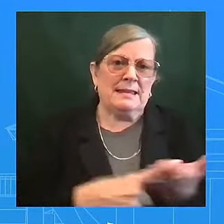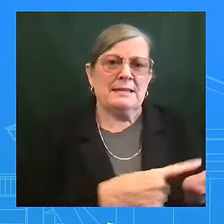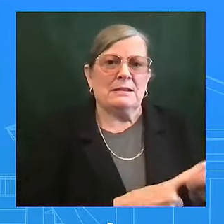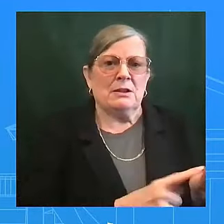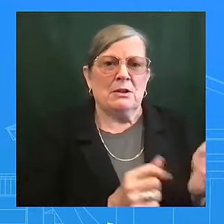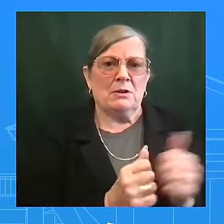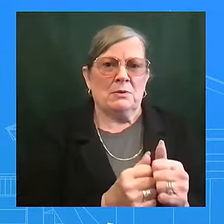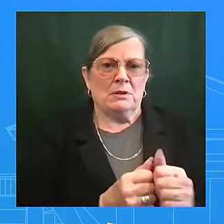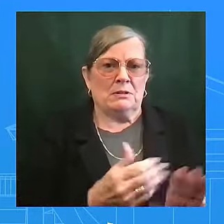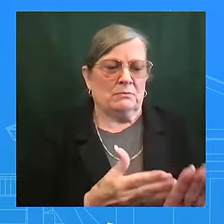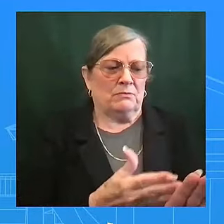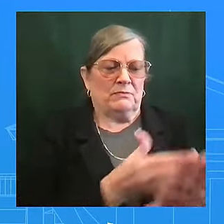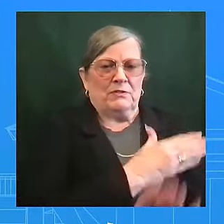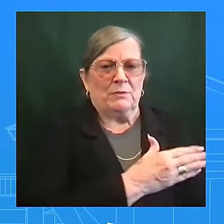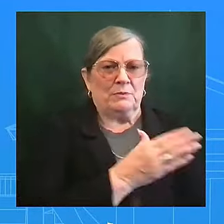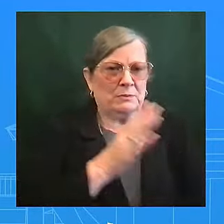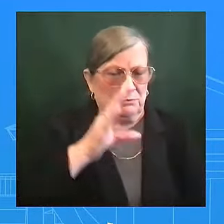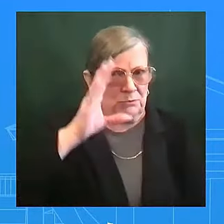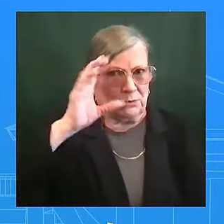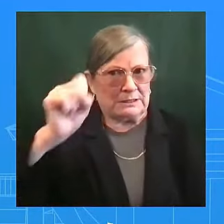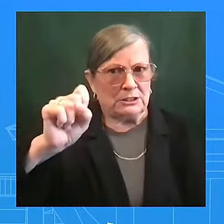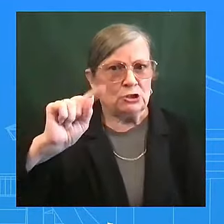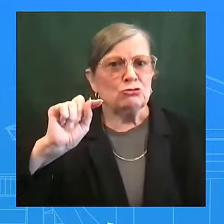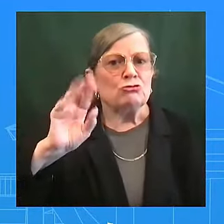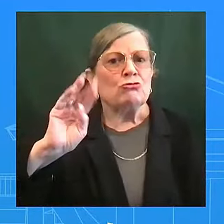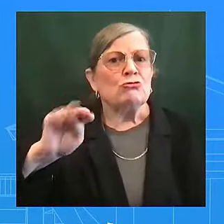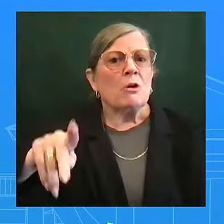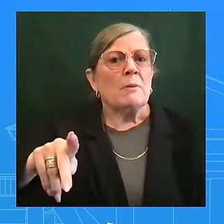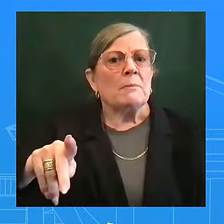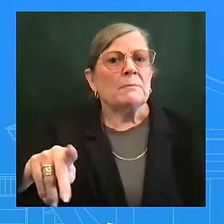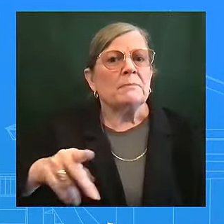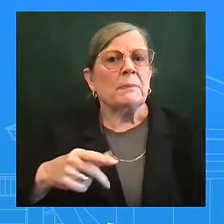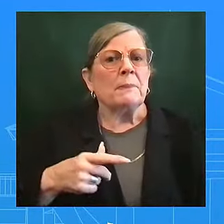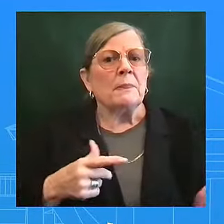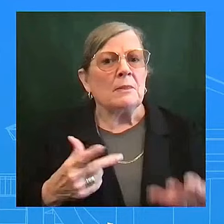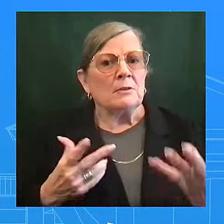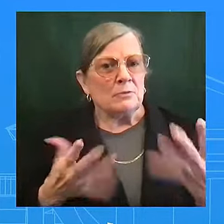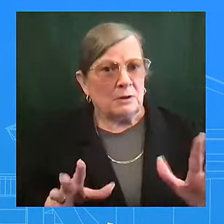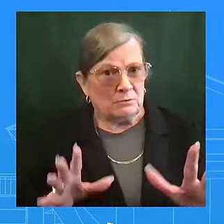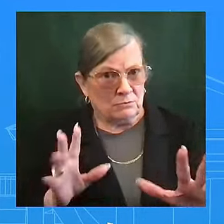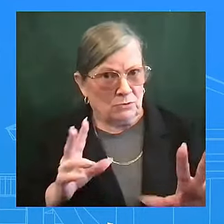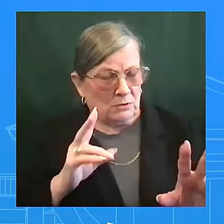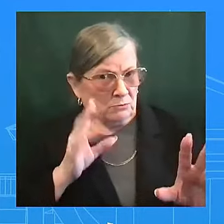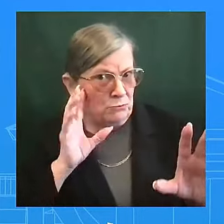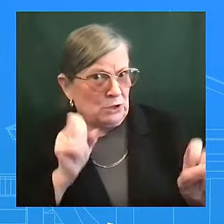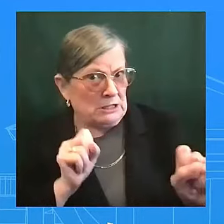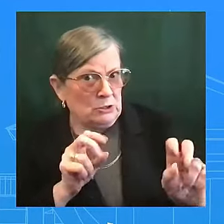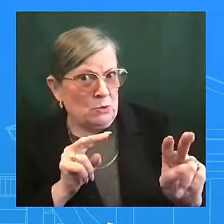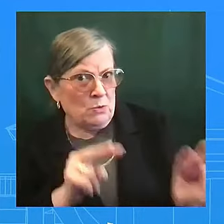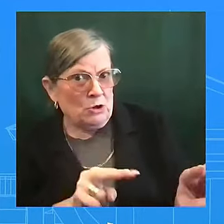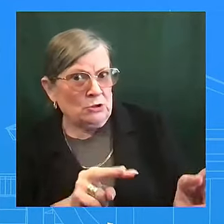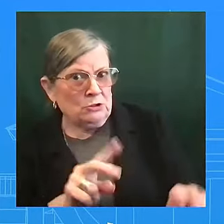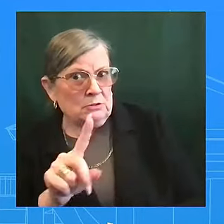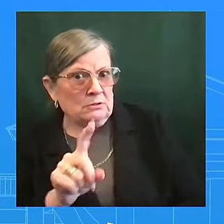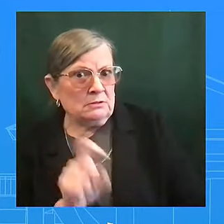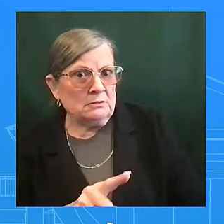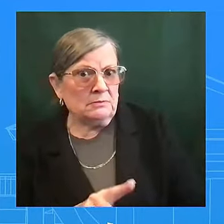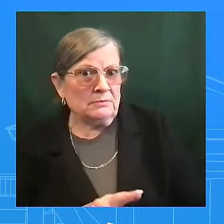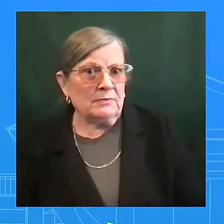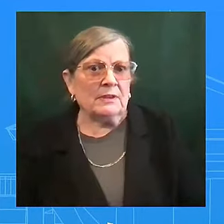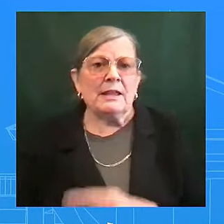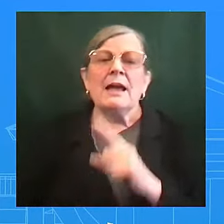last week in either a gaggle or at the briefing, which is that the president is going to watch the debate. He's looking forward to watching the